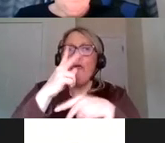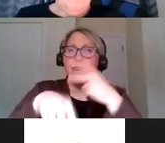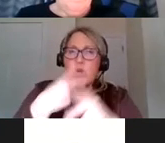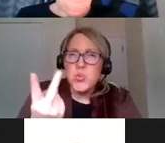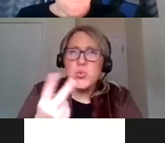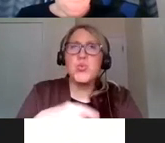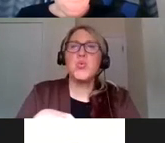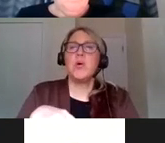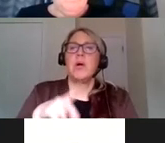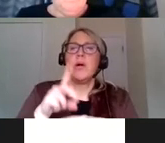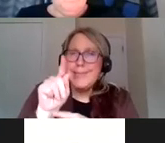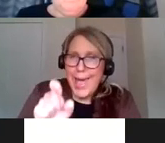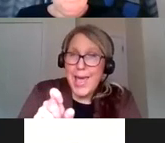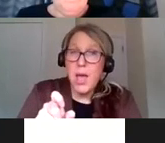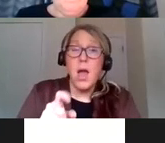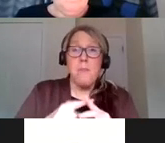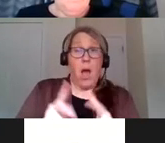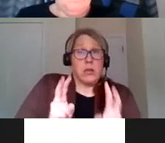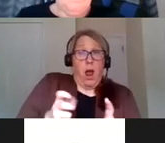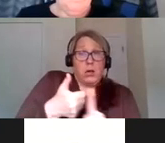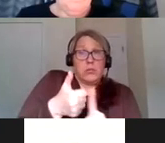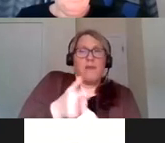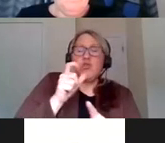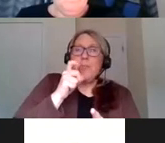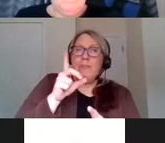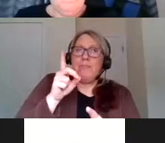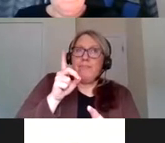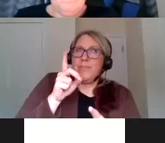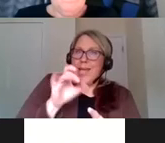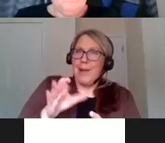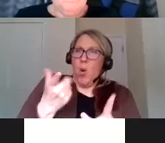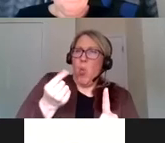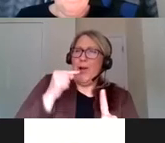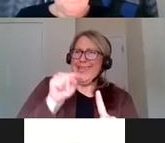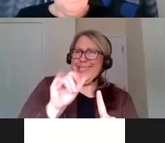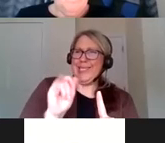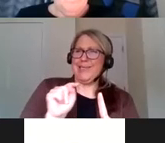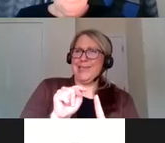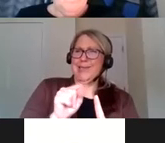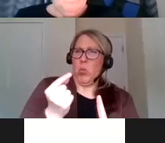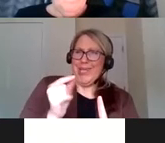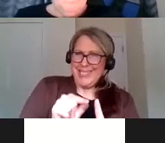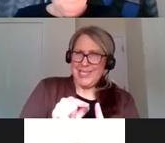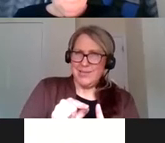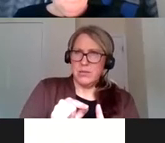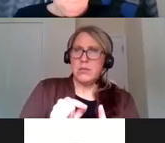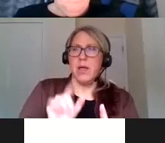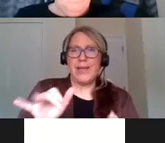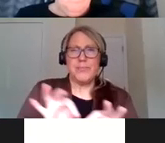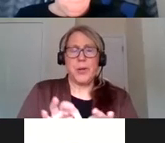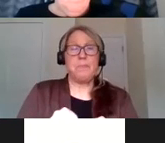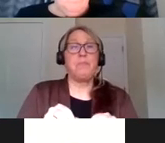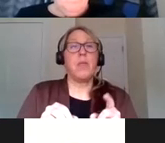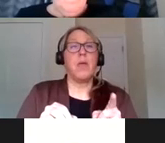your title should really be what the document is. So I'm going to close out of that. If this